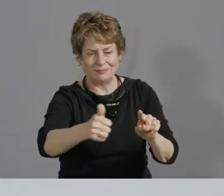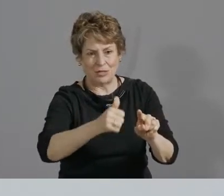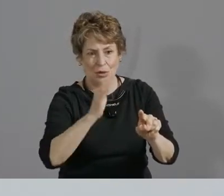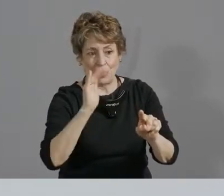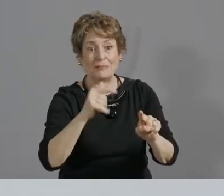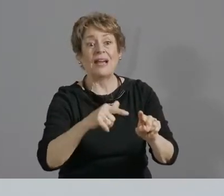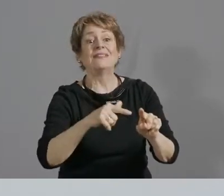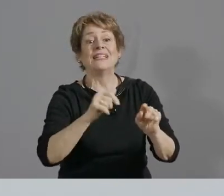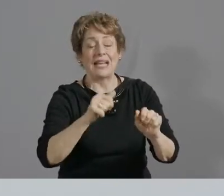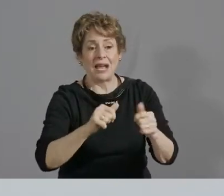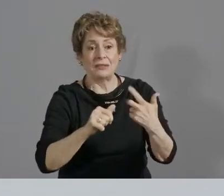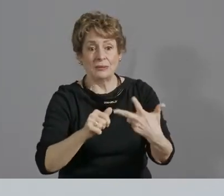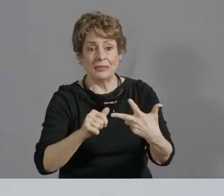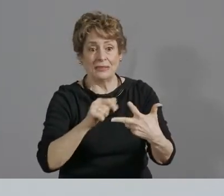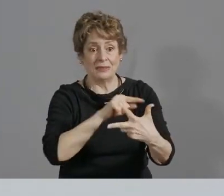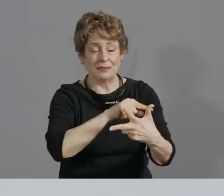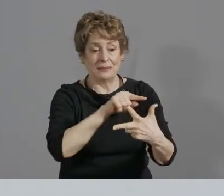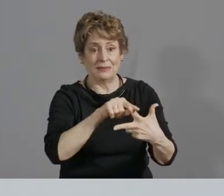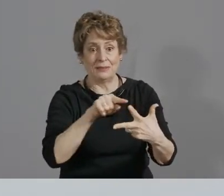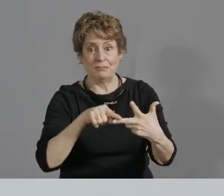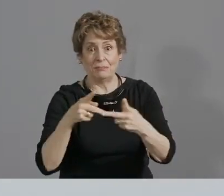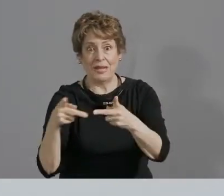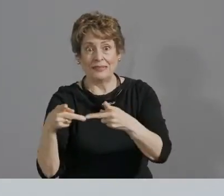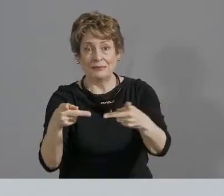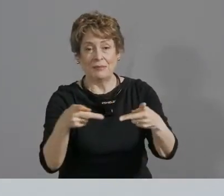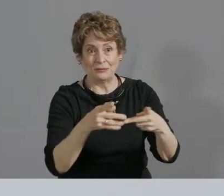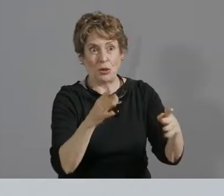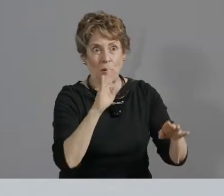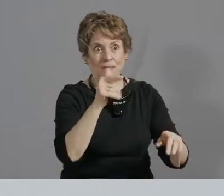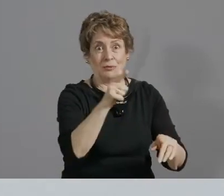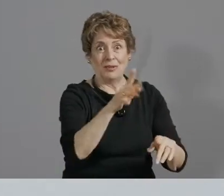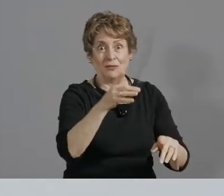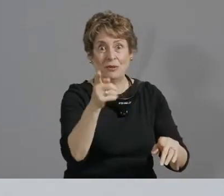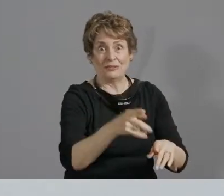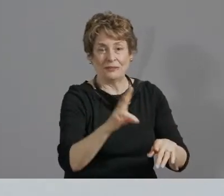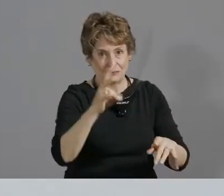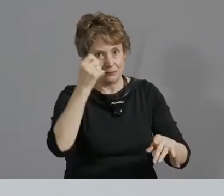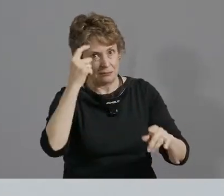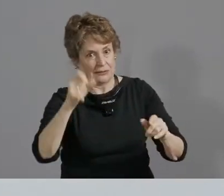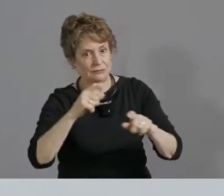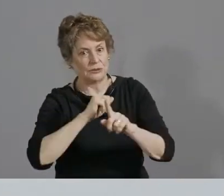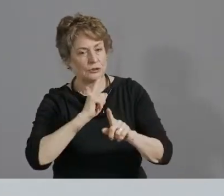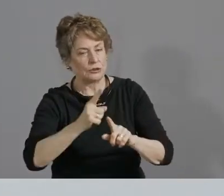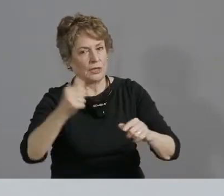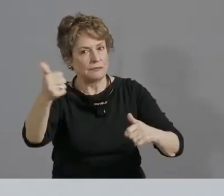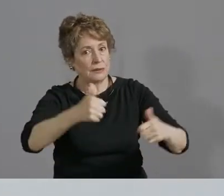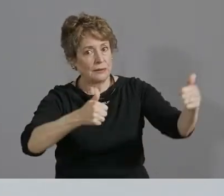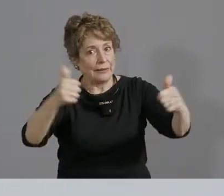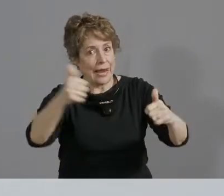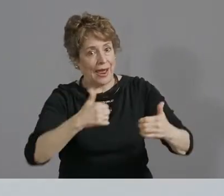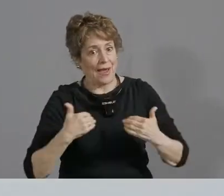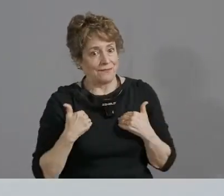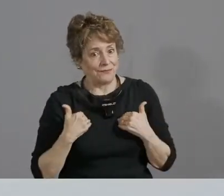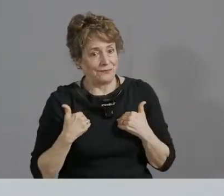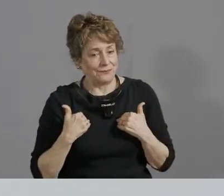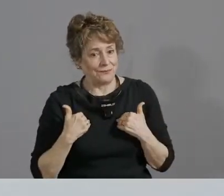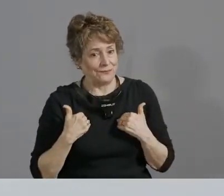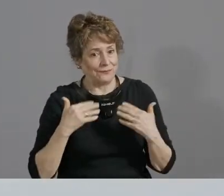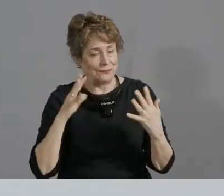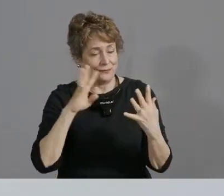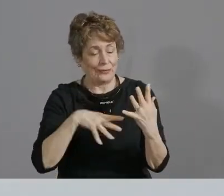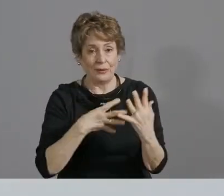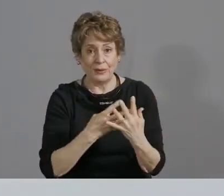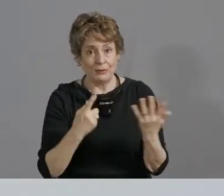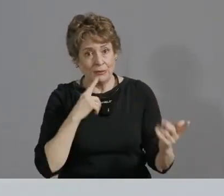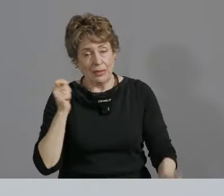three. But understanding that people have different schedules and different hours, and we want to make sure that people have access to the vaccine.